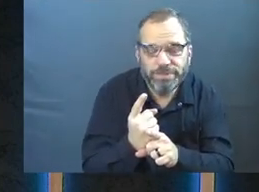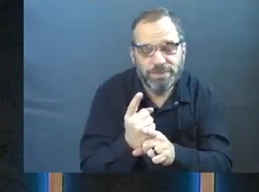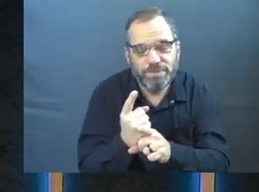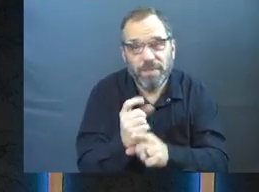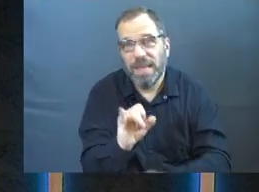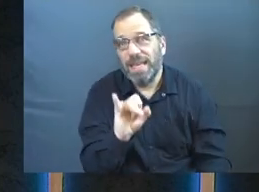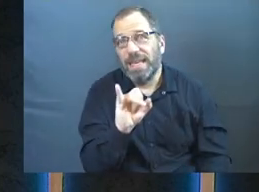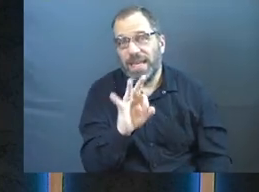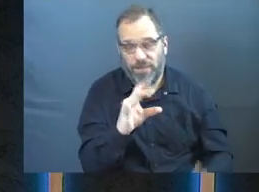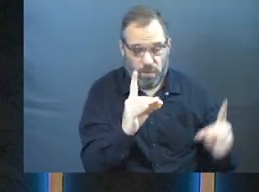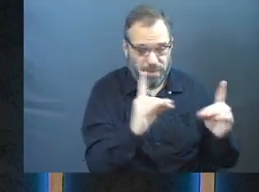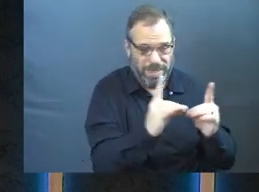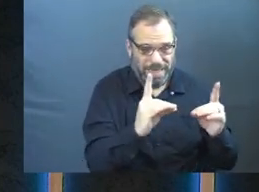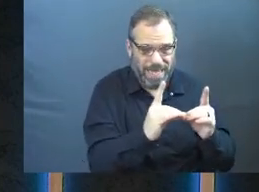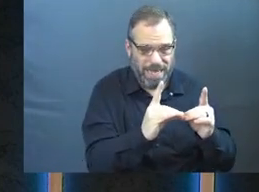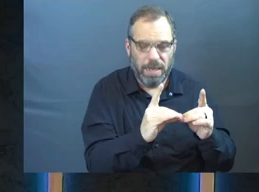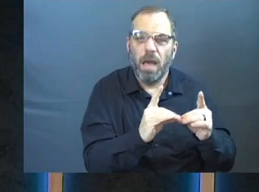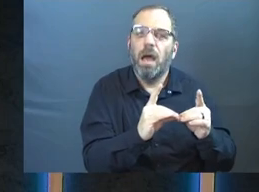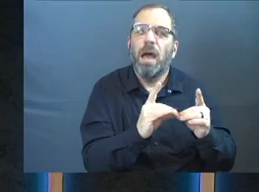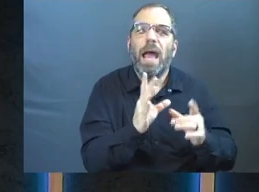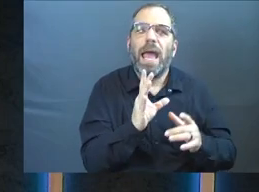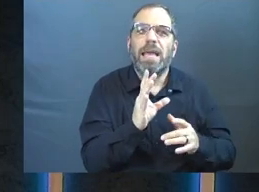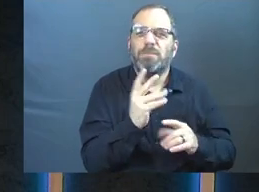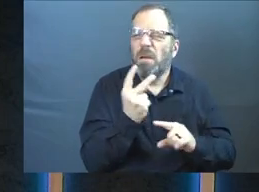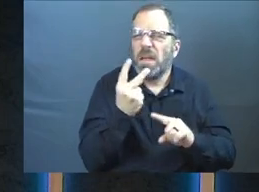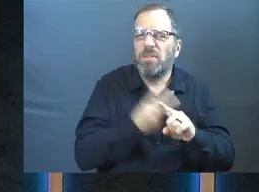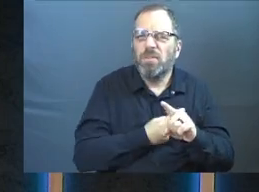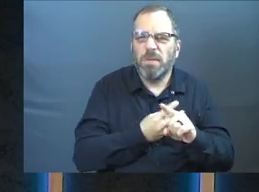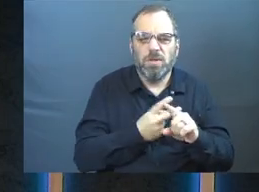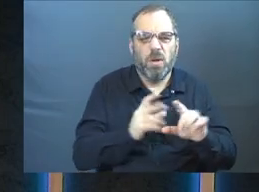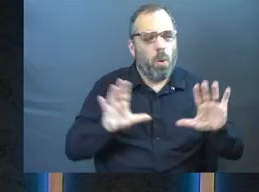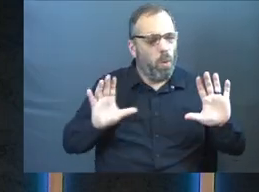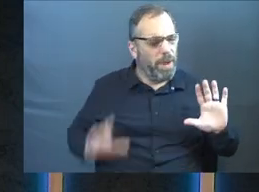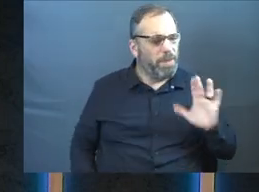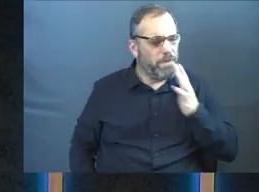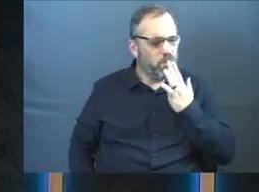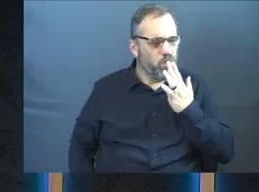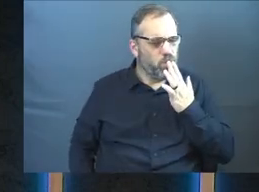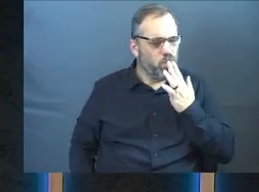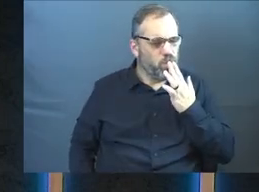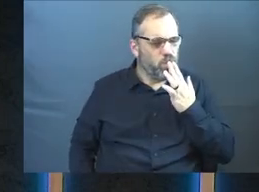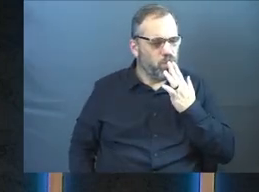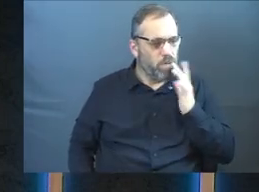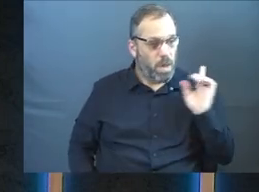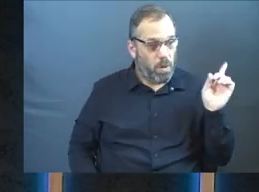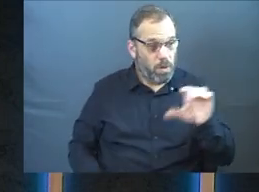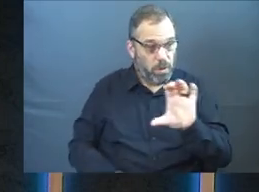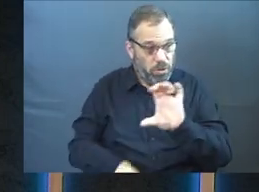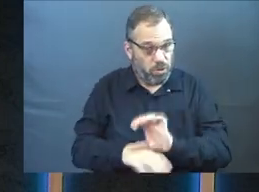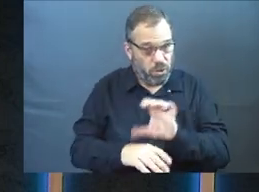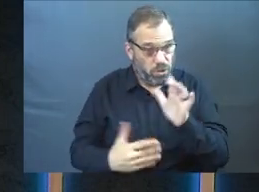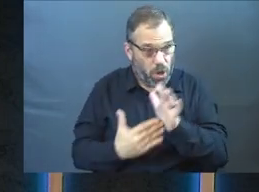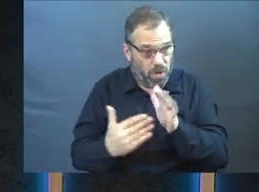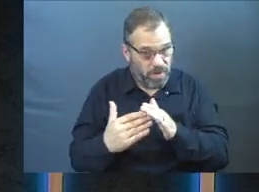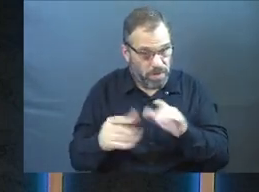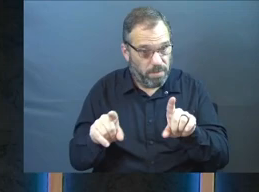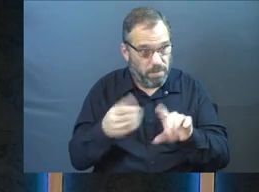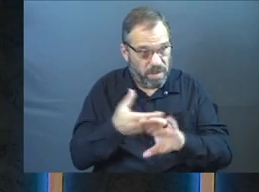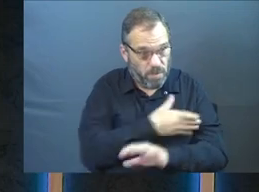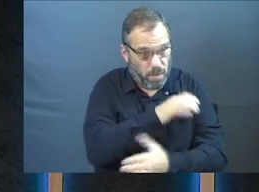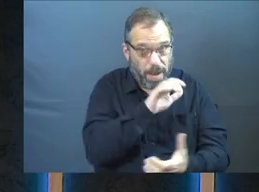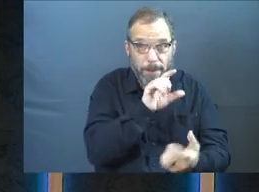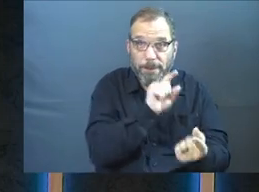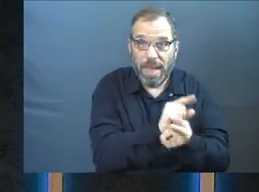And if you've been dating, stop yourself every 2 months, 3 months, and say, are we going to church as much as before I met them?